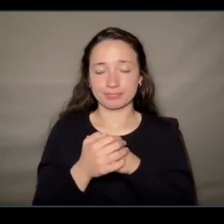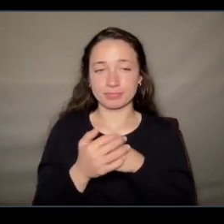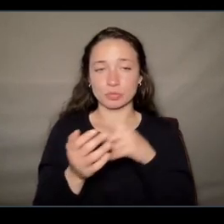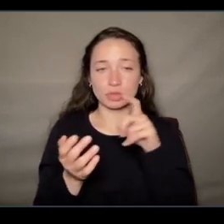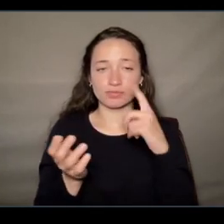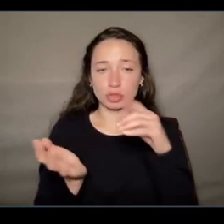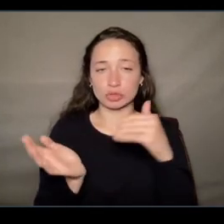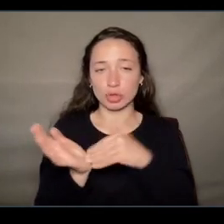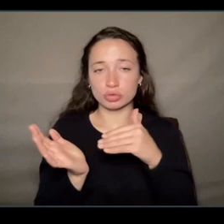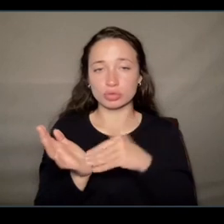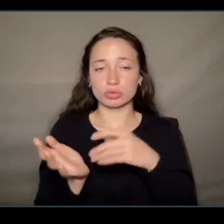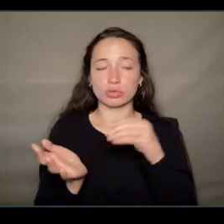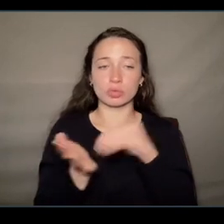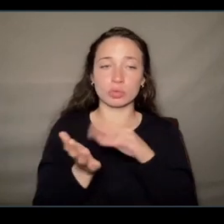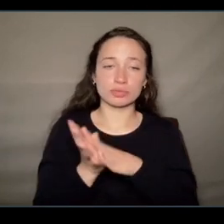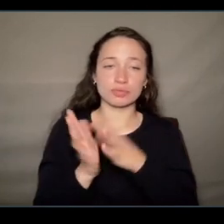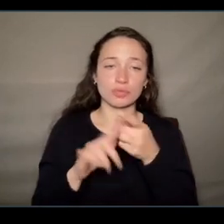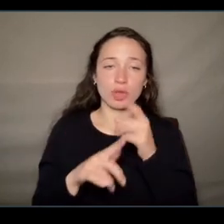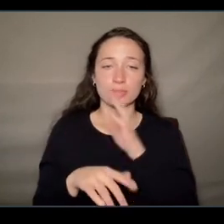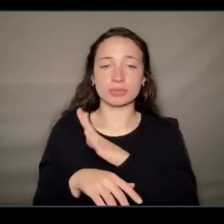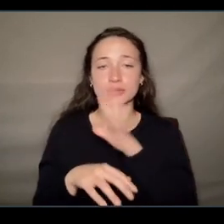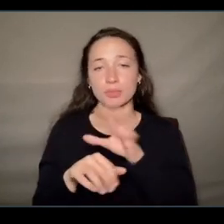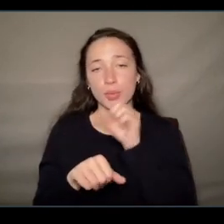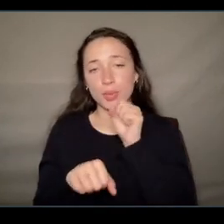questions for the doctors, notes